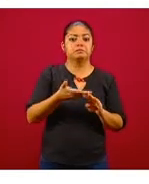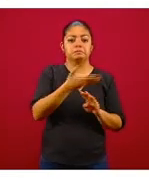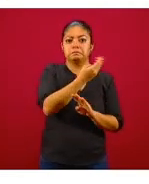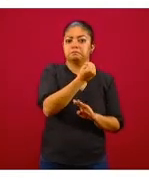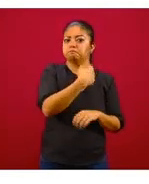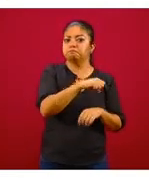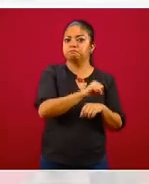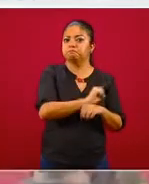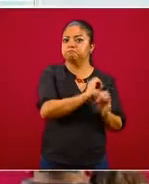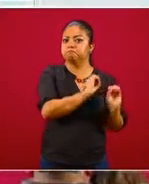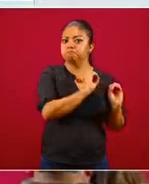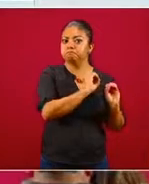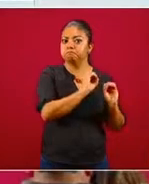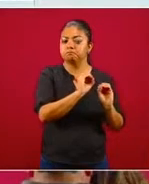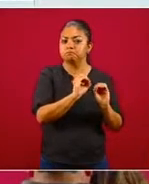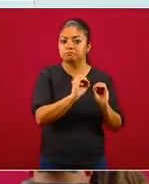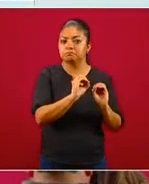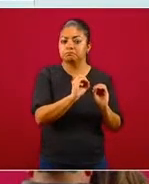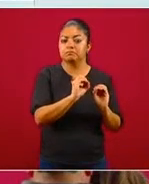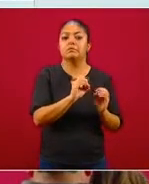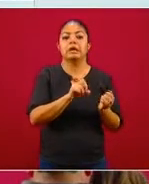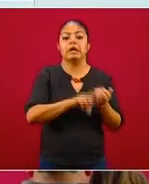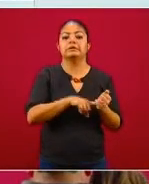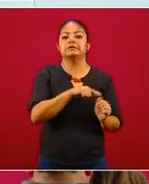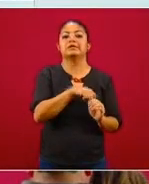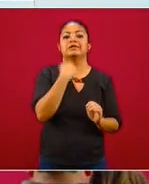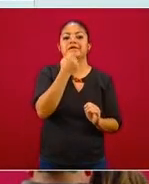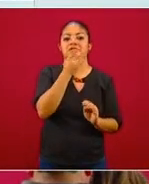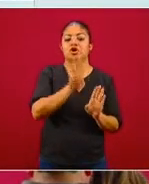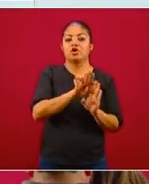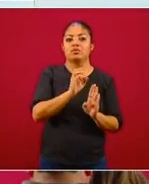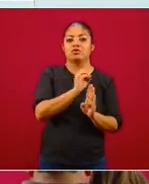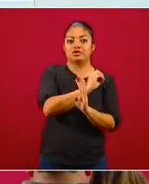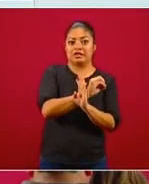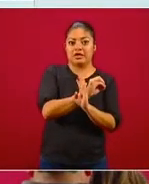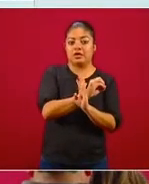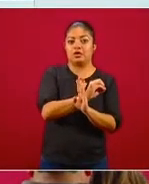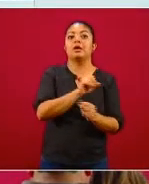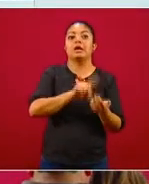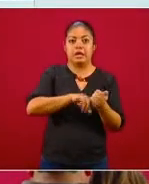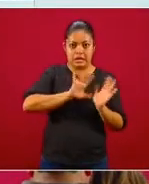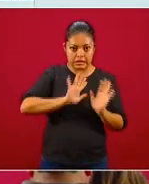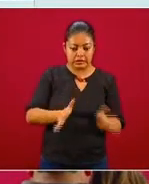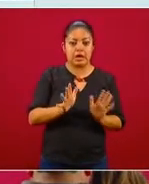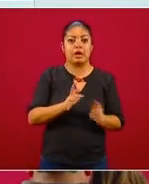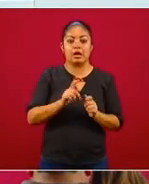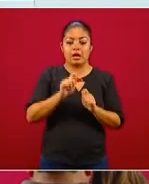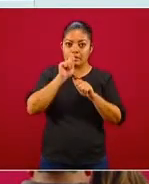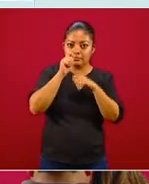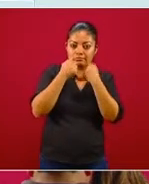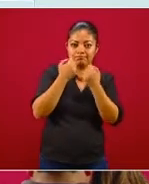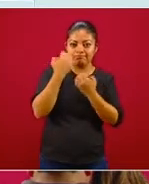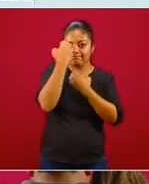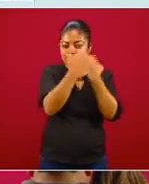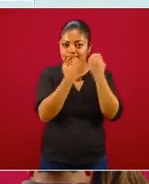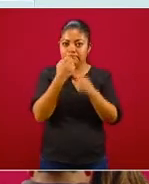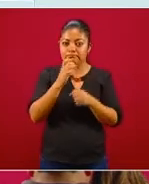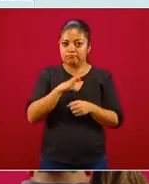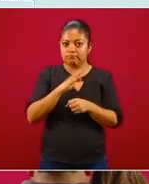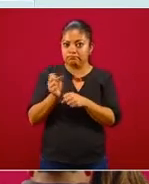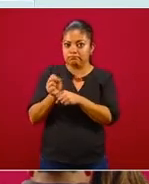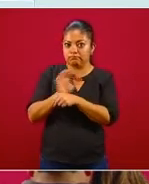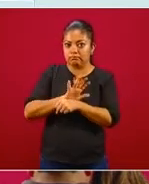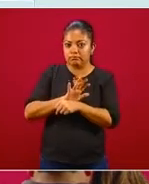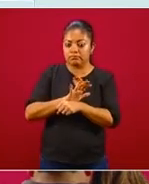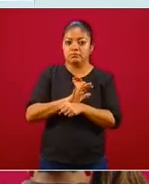And we start at week number 9 because we started running COVID-19